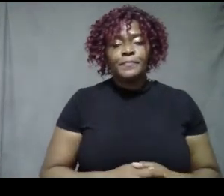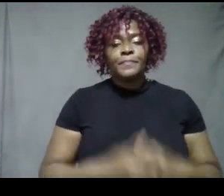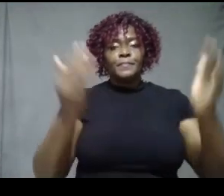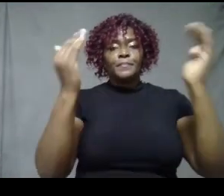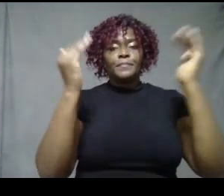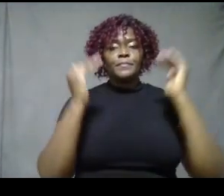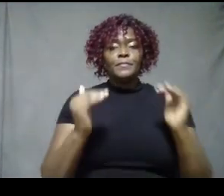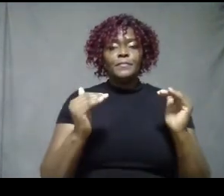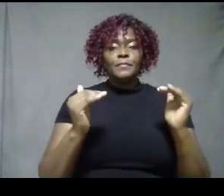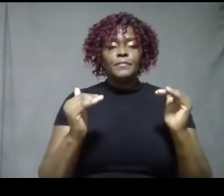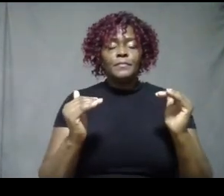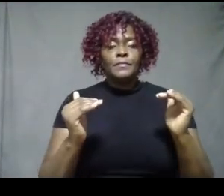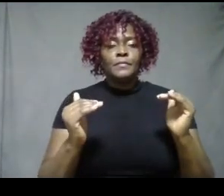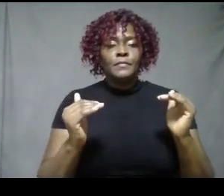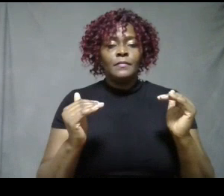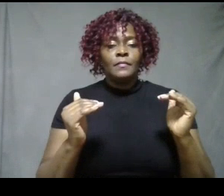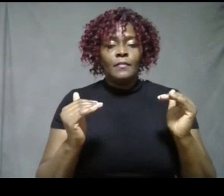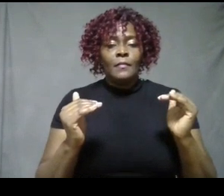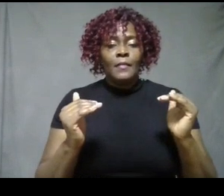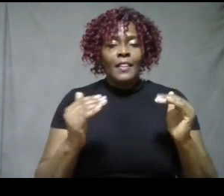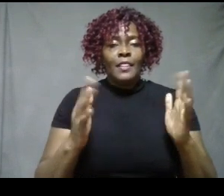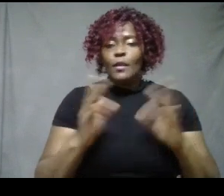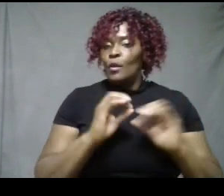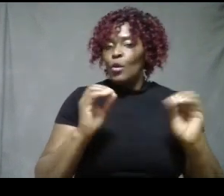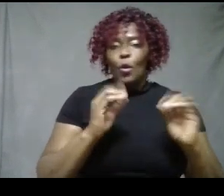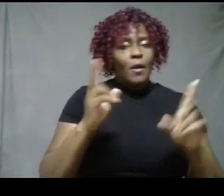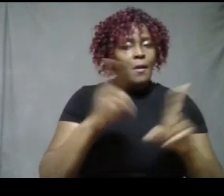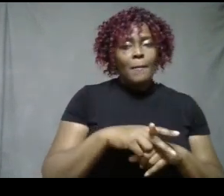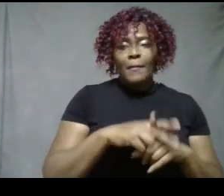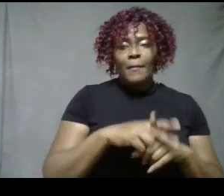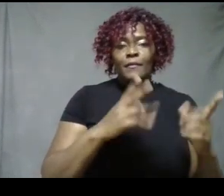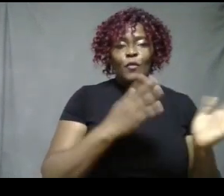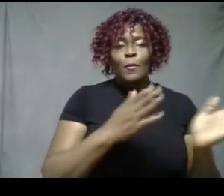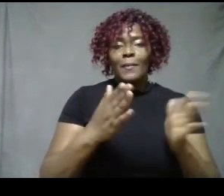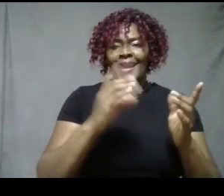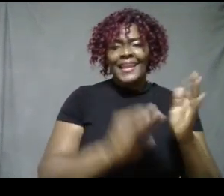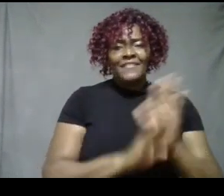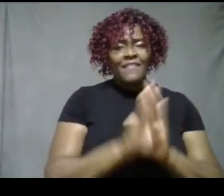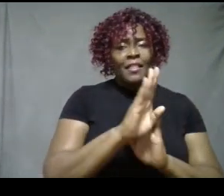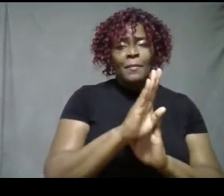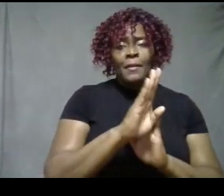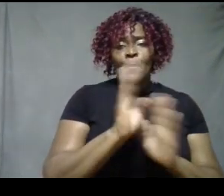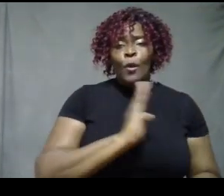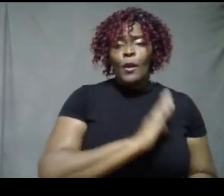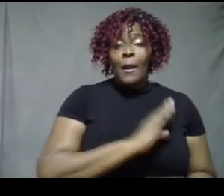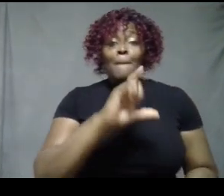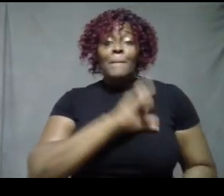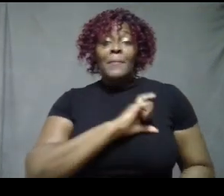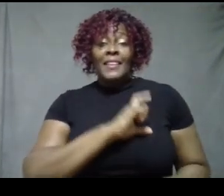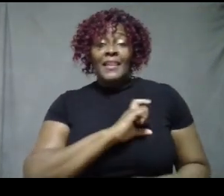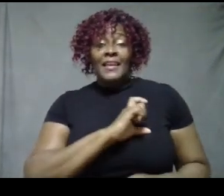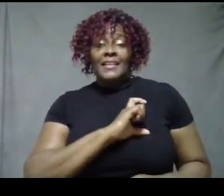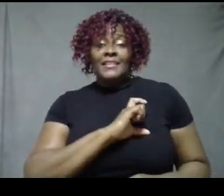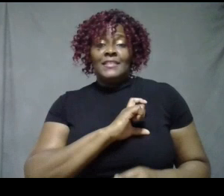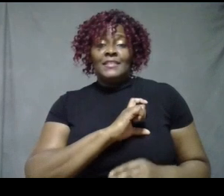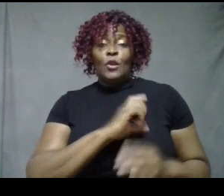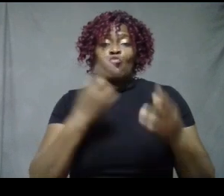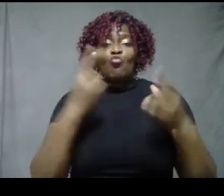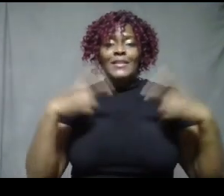openings, no applicant. Planning and Development Board, no applicants. Police Officers Retirement Trust Fund, I'd